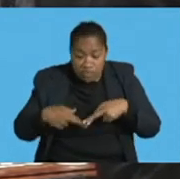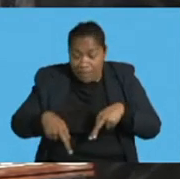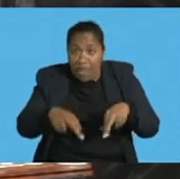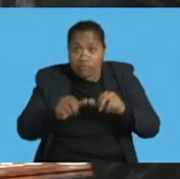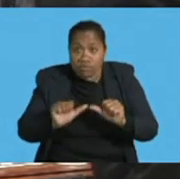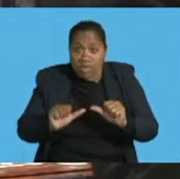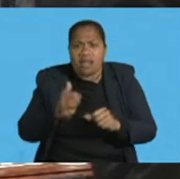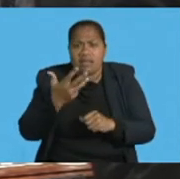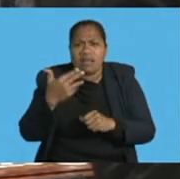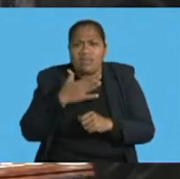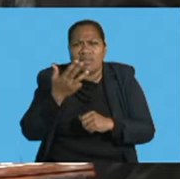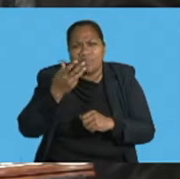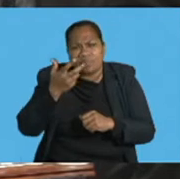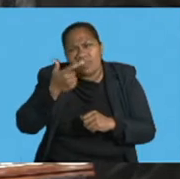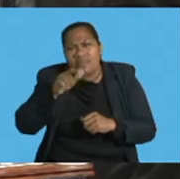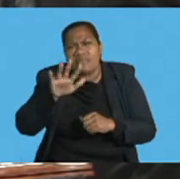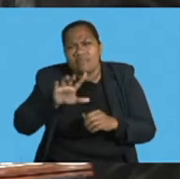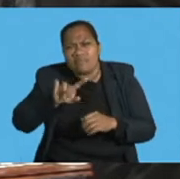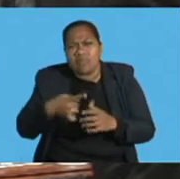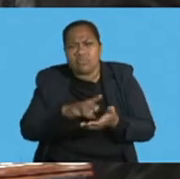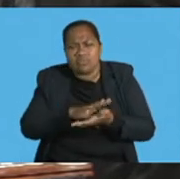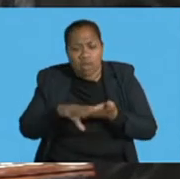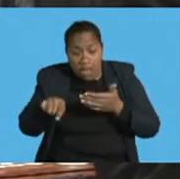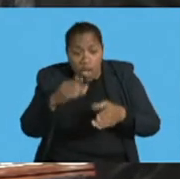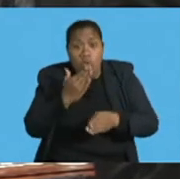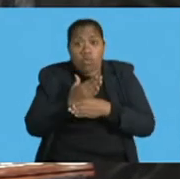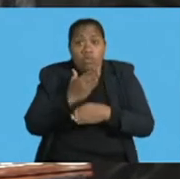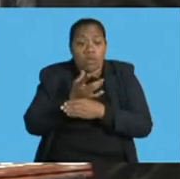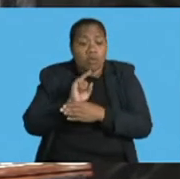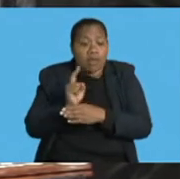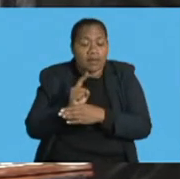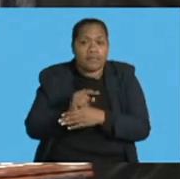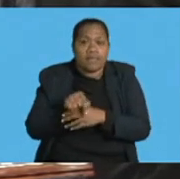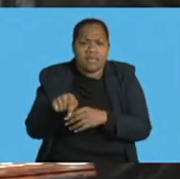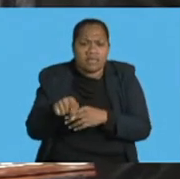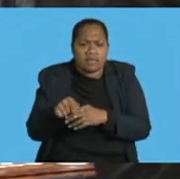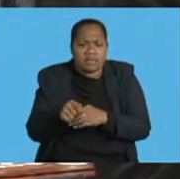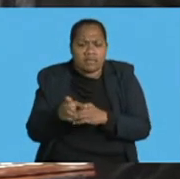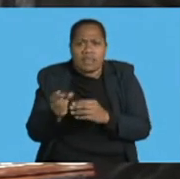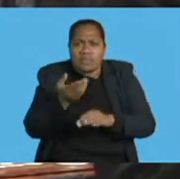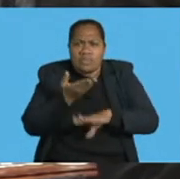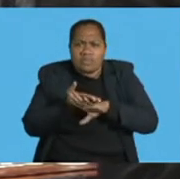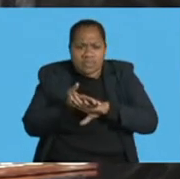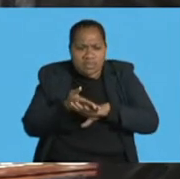$975,000. These works are currently being temporarily suspended due to the damaged FRA bridge,